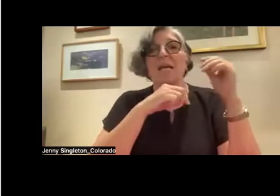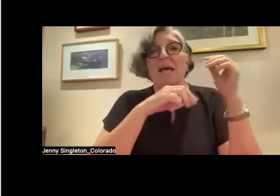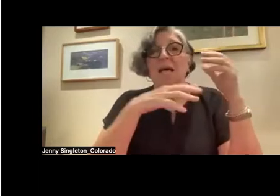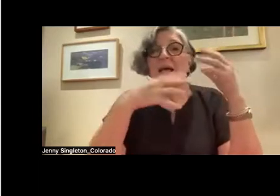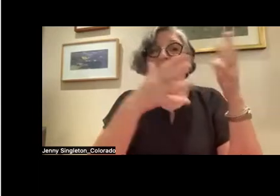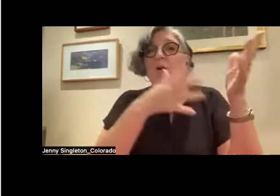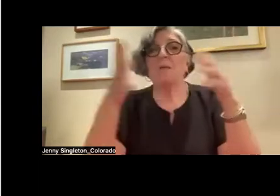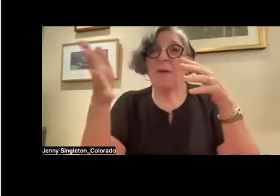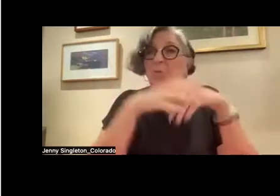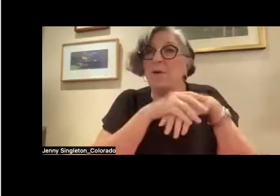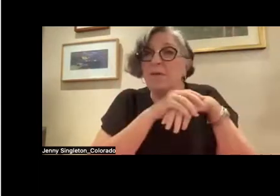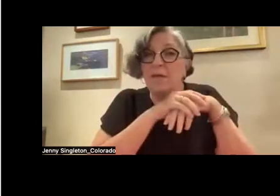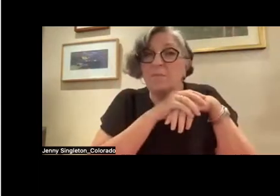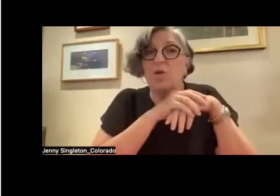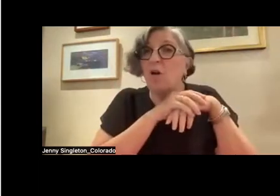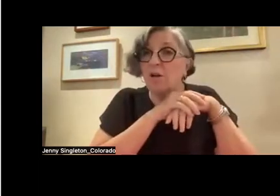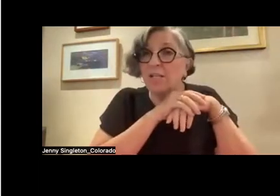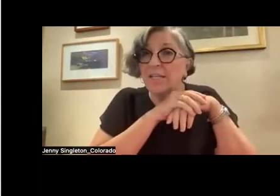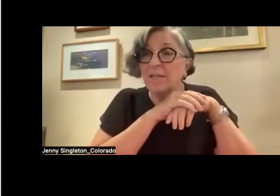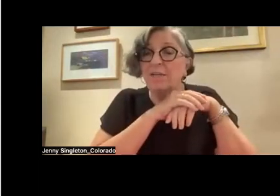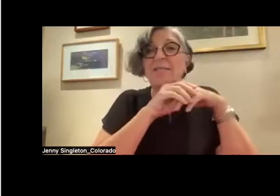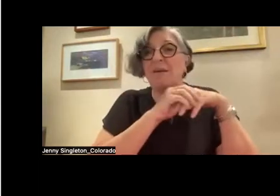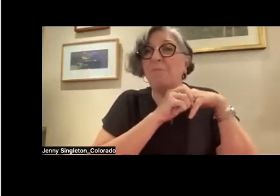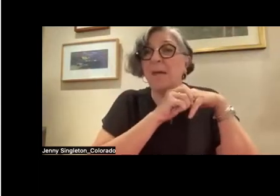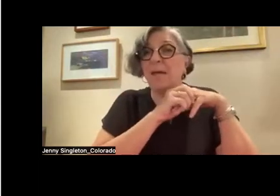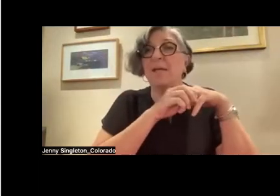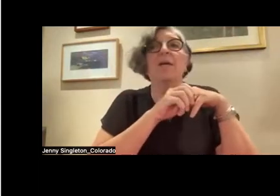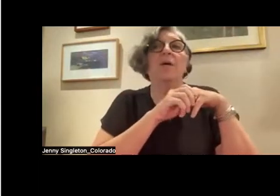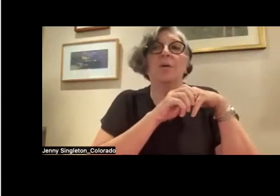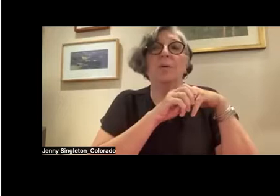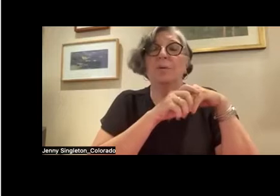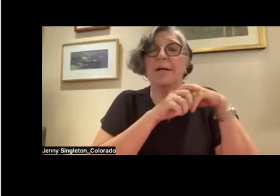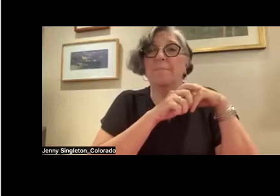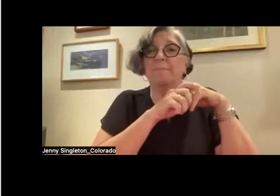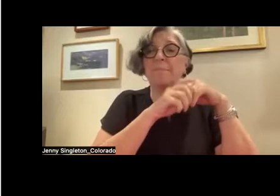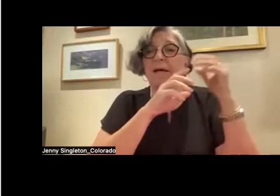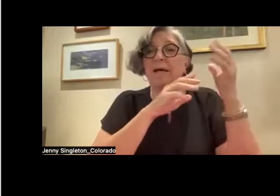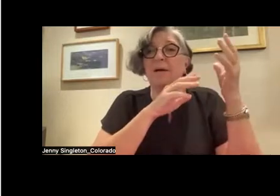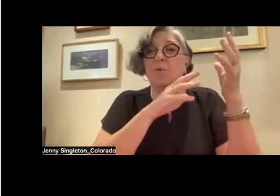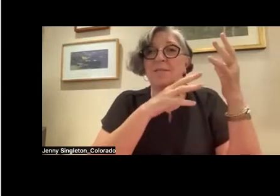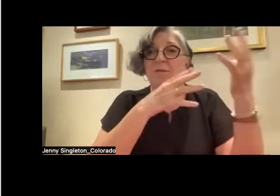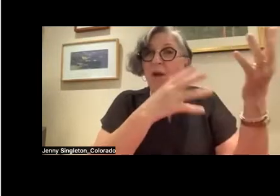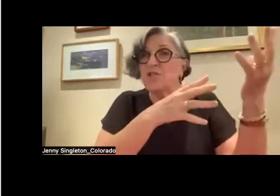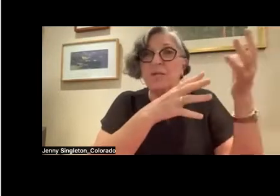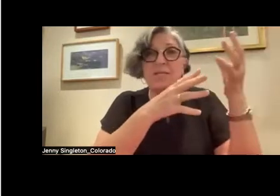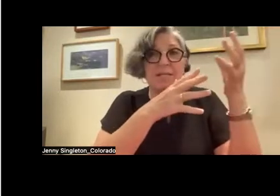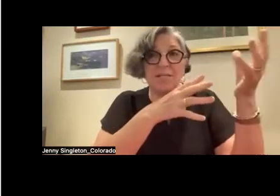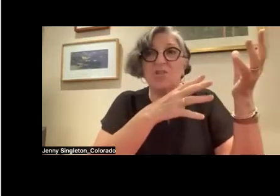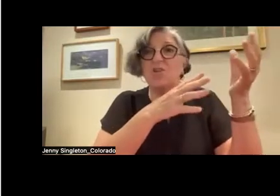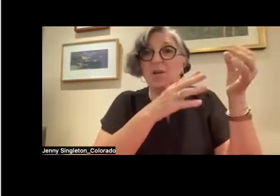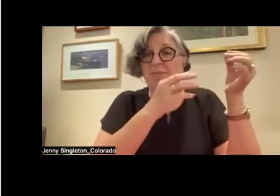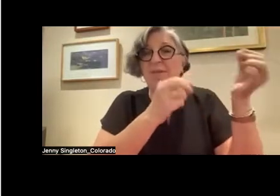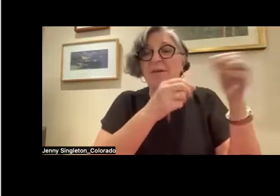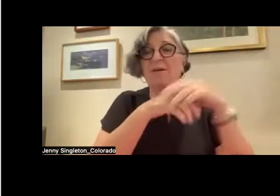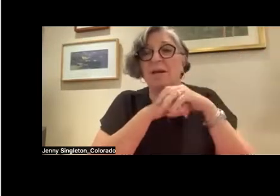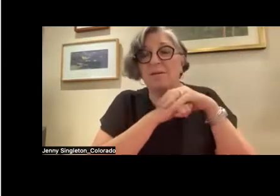1815 and brought back with him Laurent Clerc, a deaf man who was a graduate and a